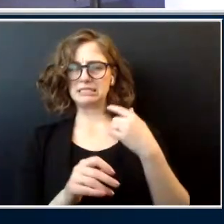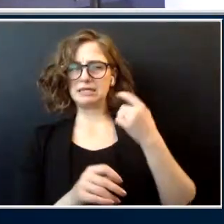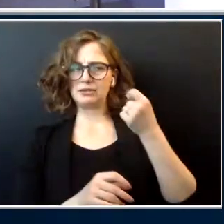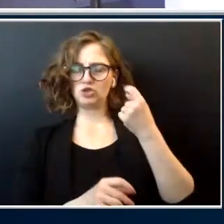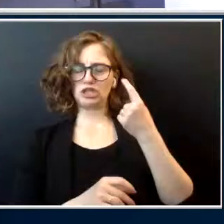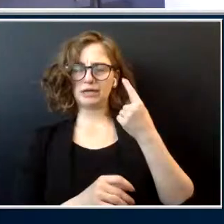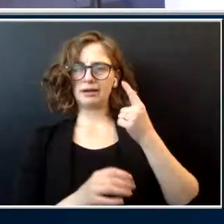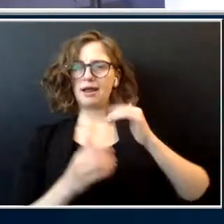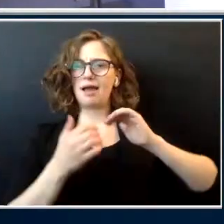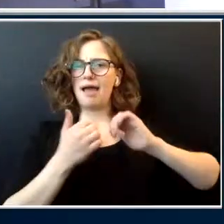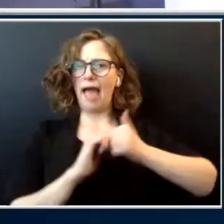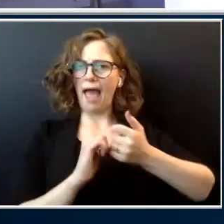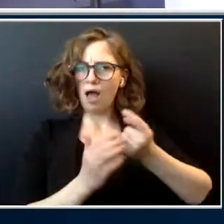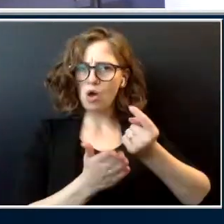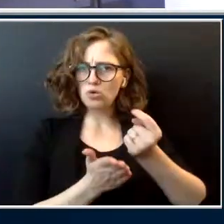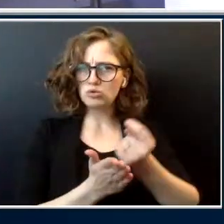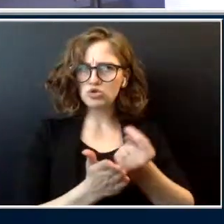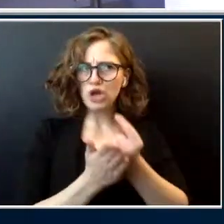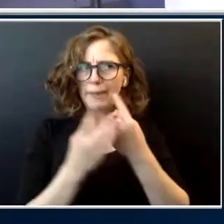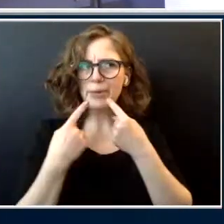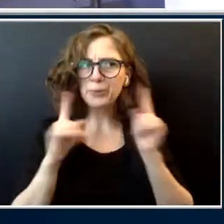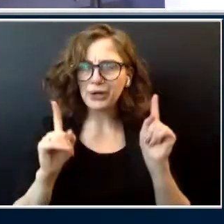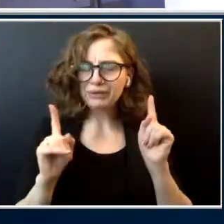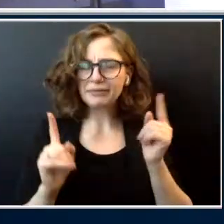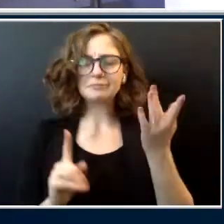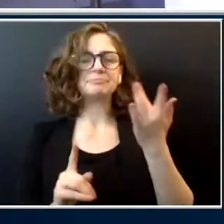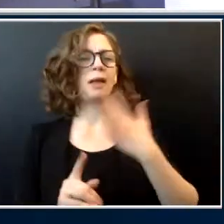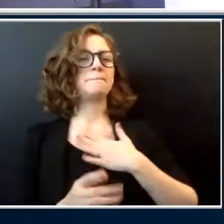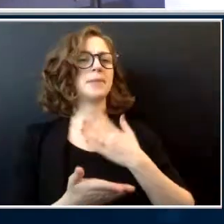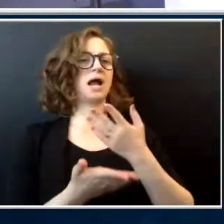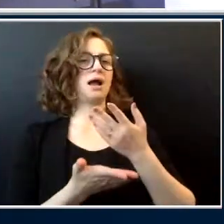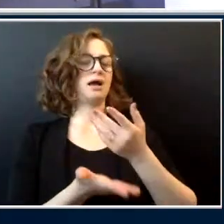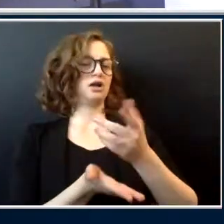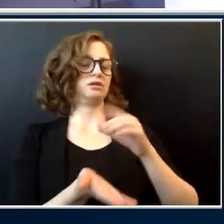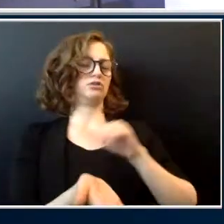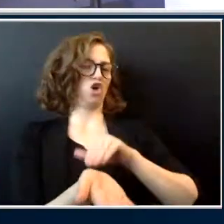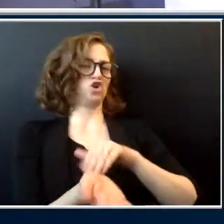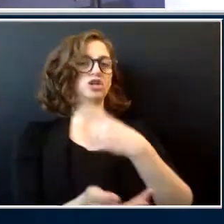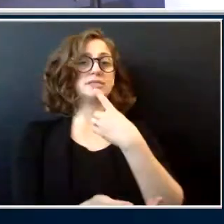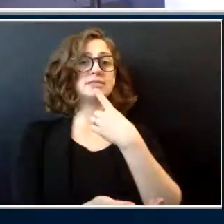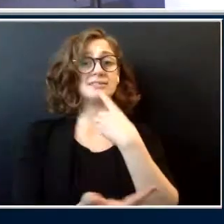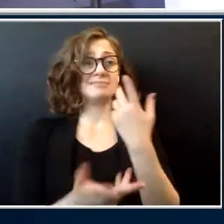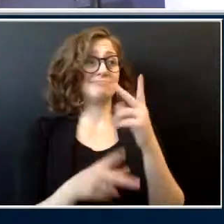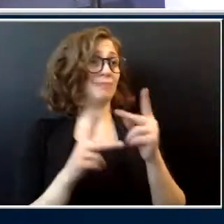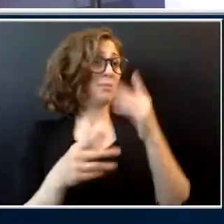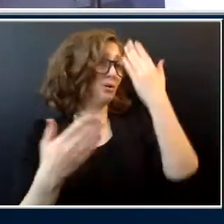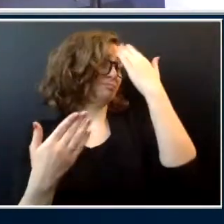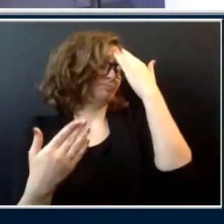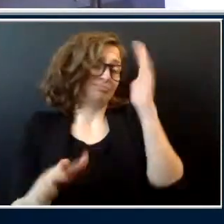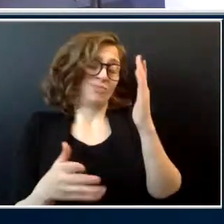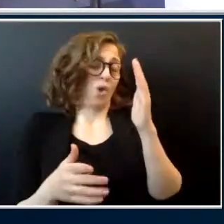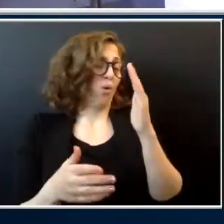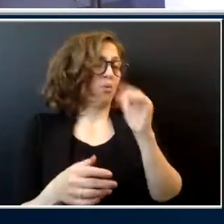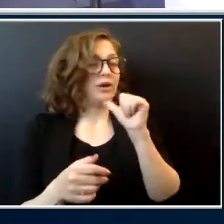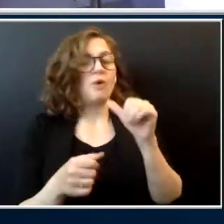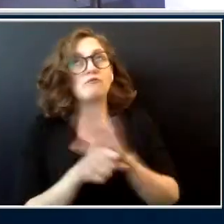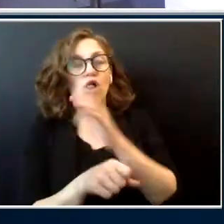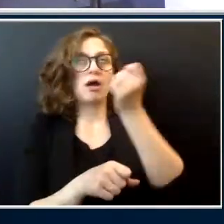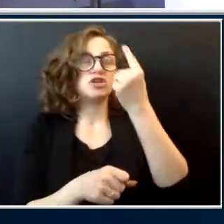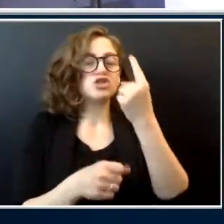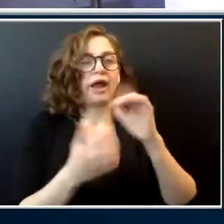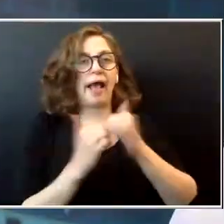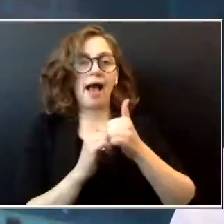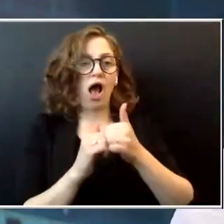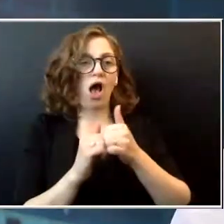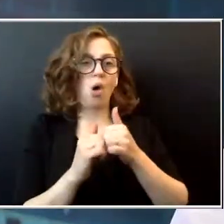doctor said no one fully understands how antidepressants work, but they're on the market. Mm-hmm. That is part of medical science. It is